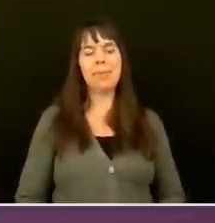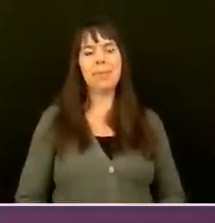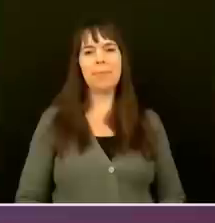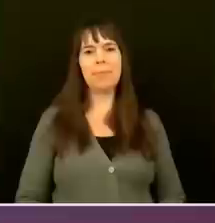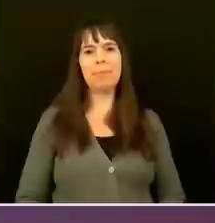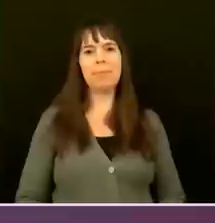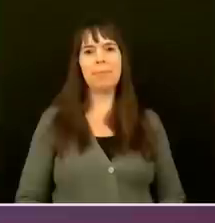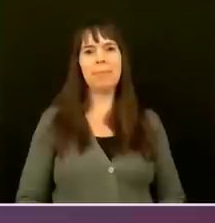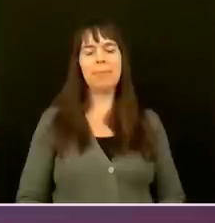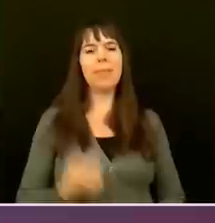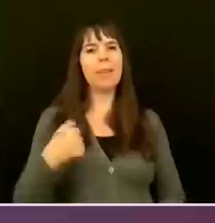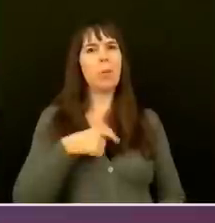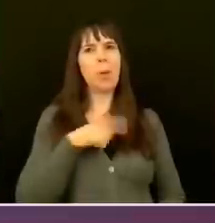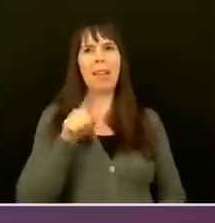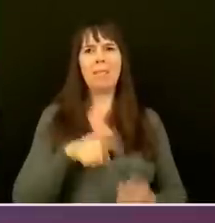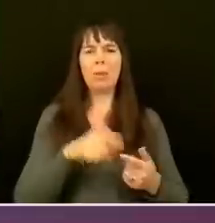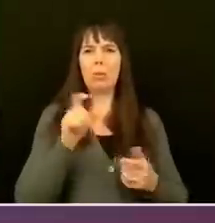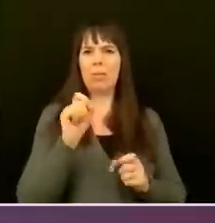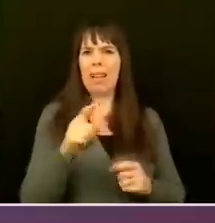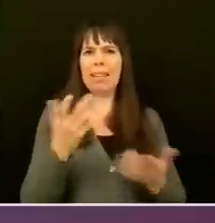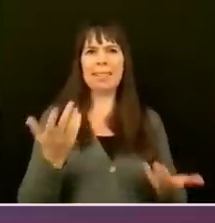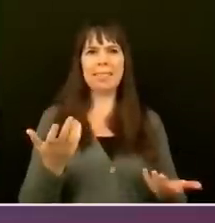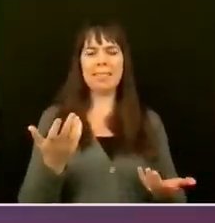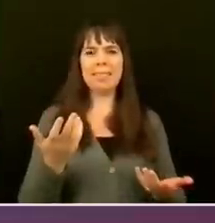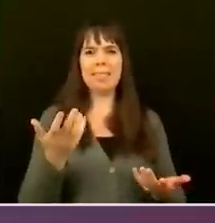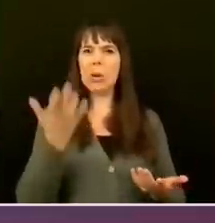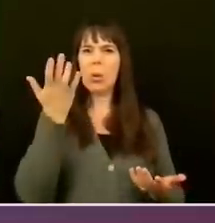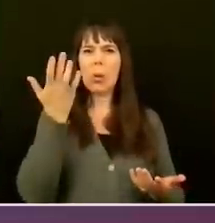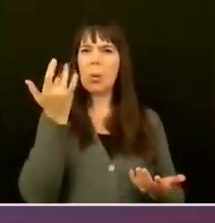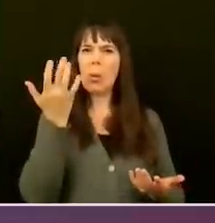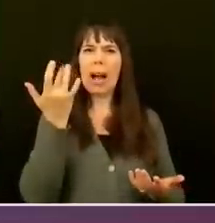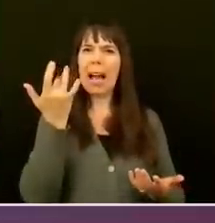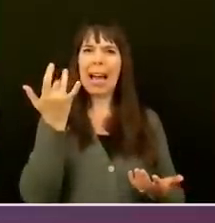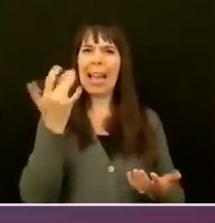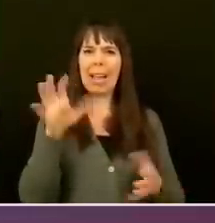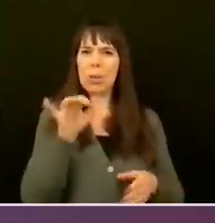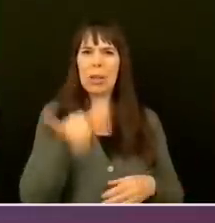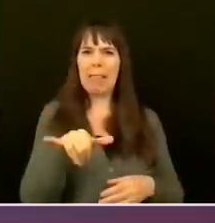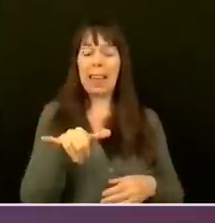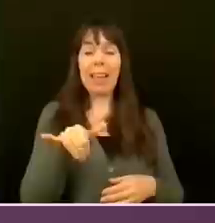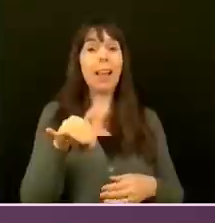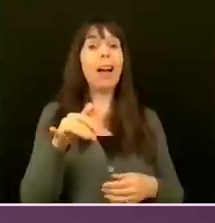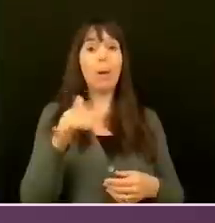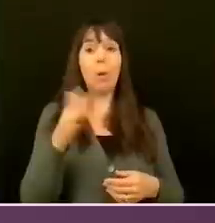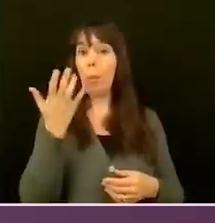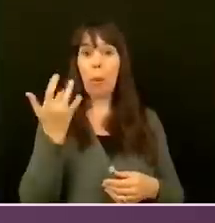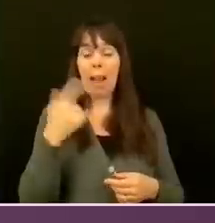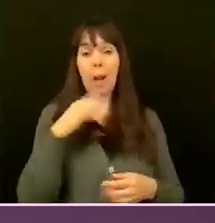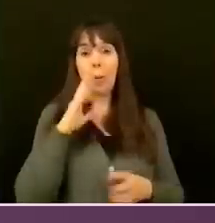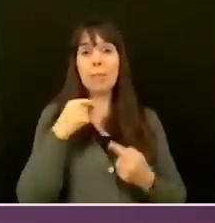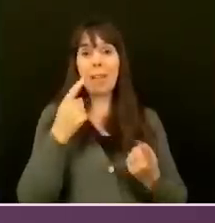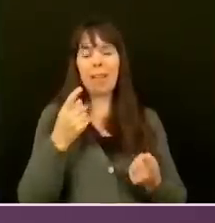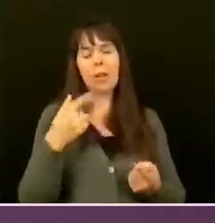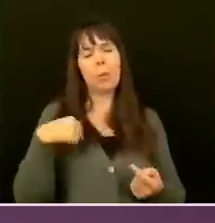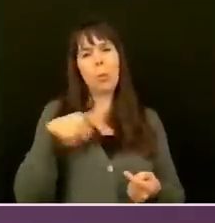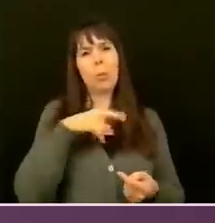And we have to ask, why are they doing this? And I'll tell you why. And we know